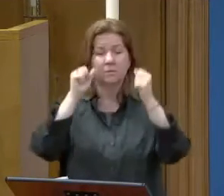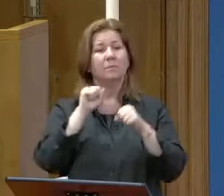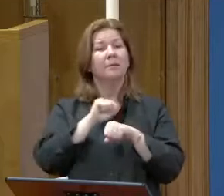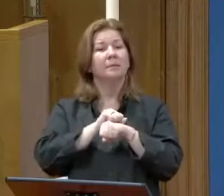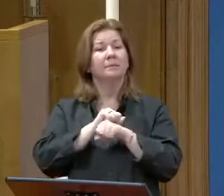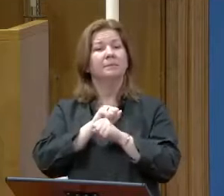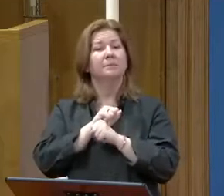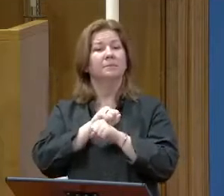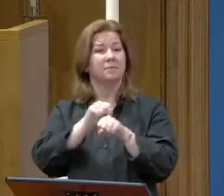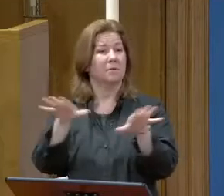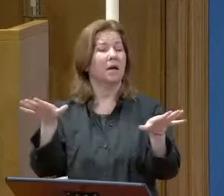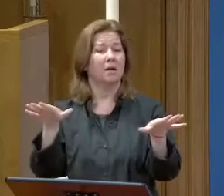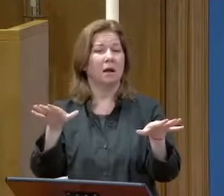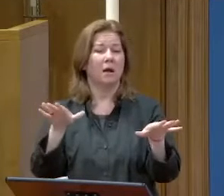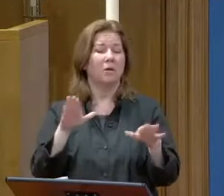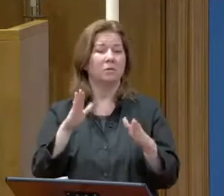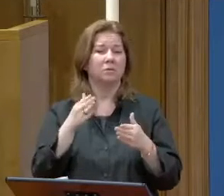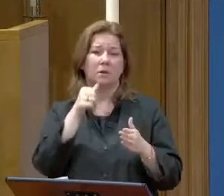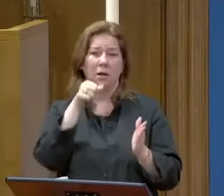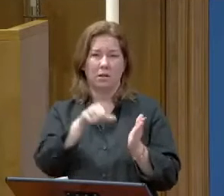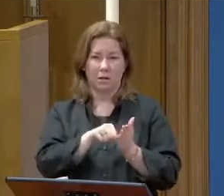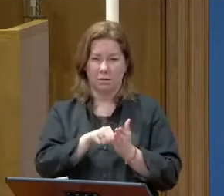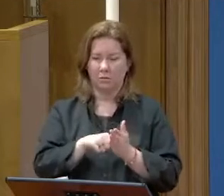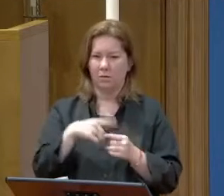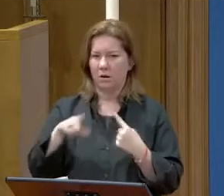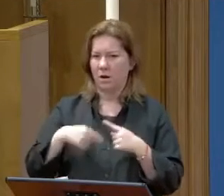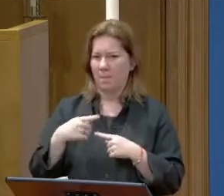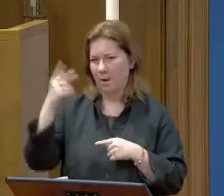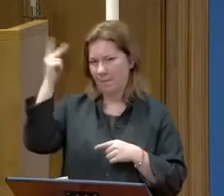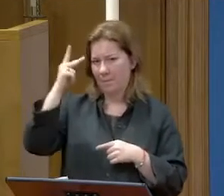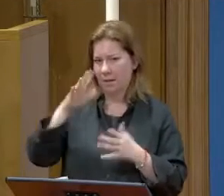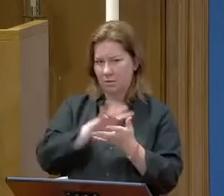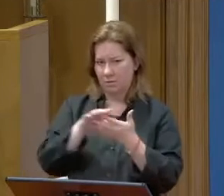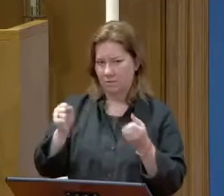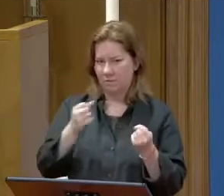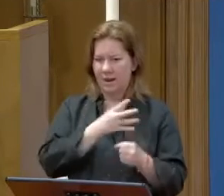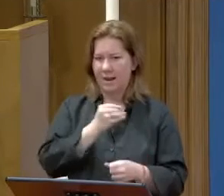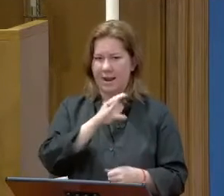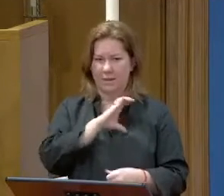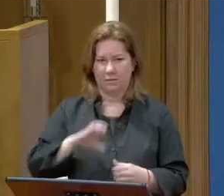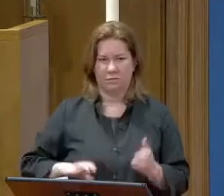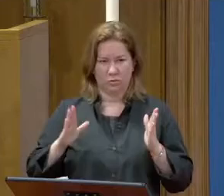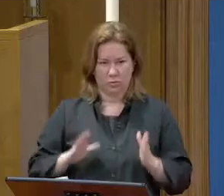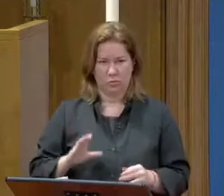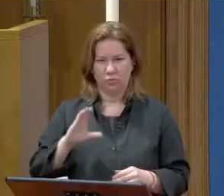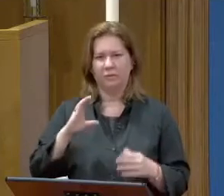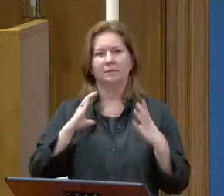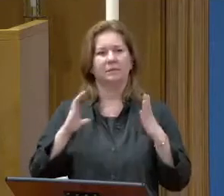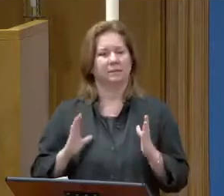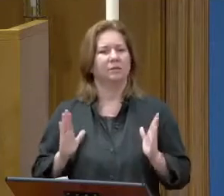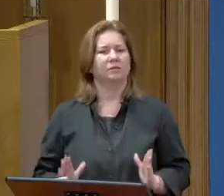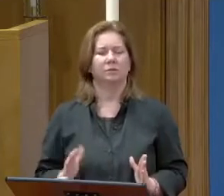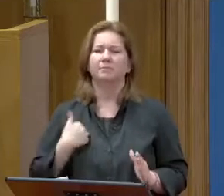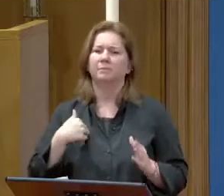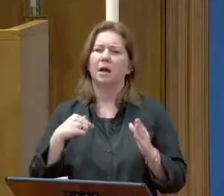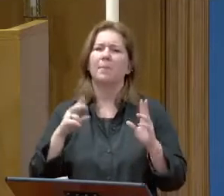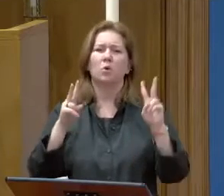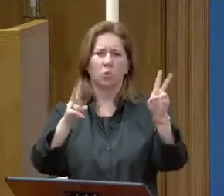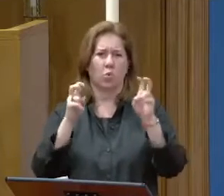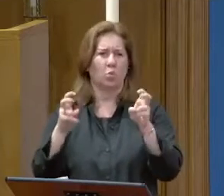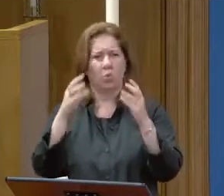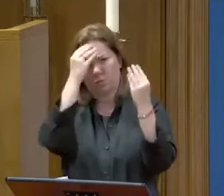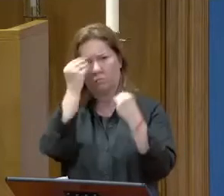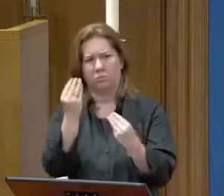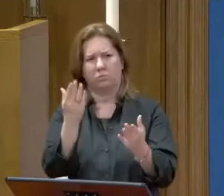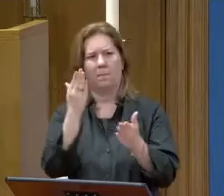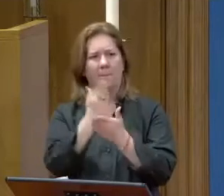this week, a word to the church on political violence and Christian citizenship, he called it. And I'm going to quote to you portions of it.